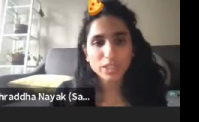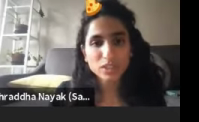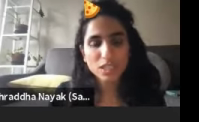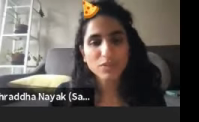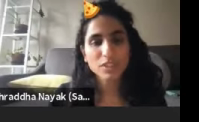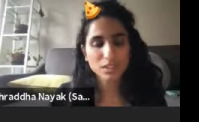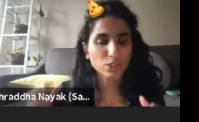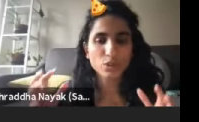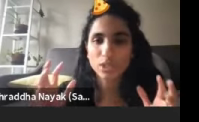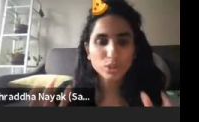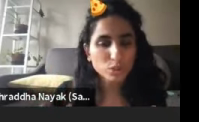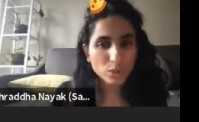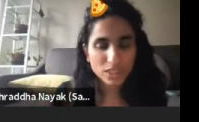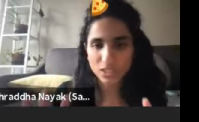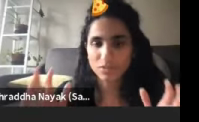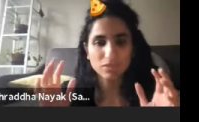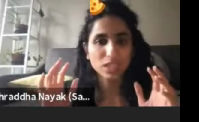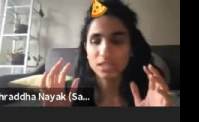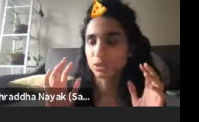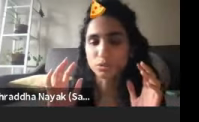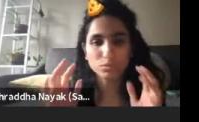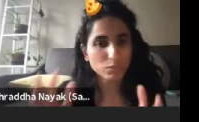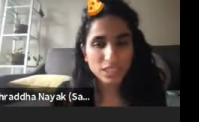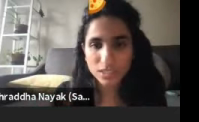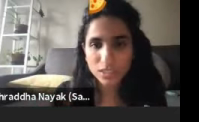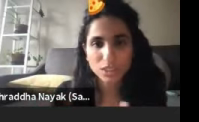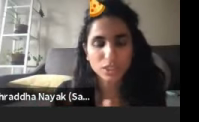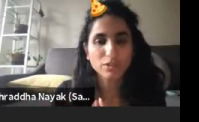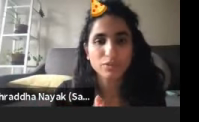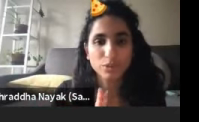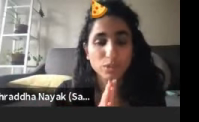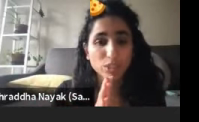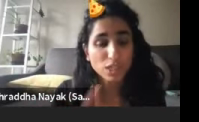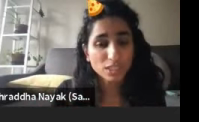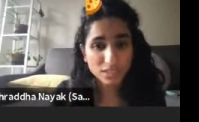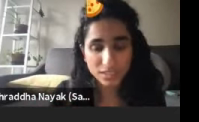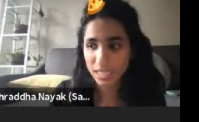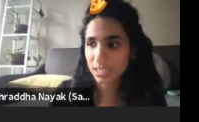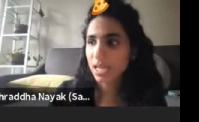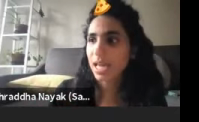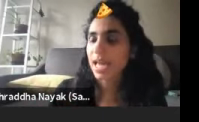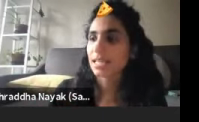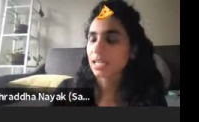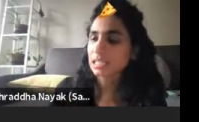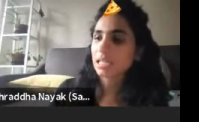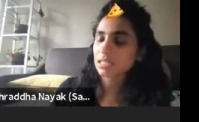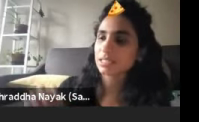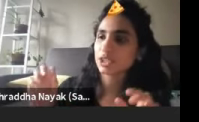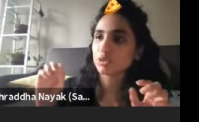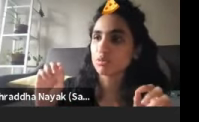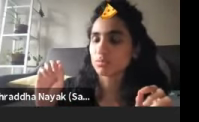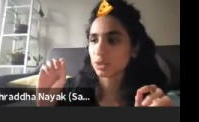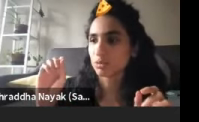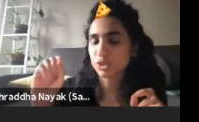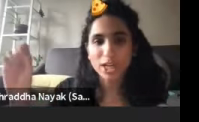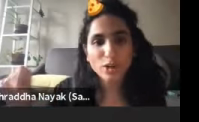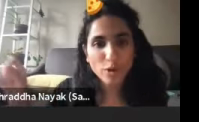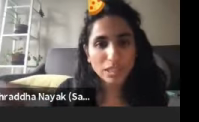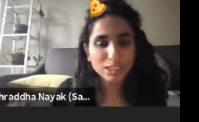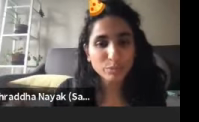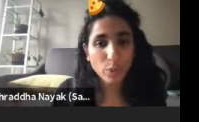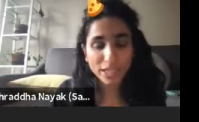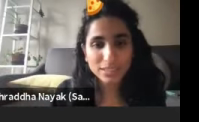Really try to see if it's, you know, a good source, if they've done good research, if you can trust this data. And unless you